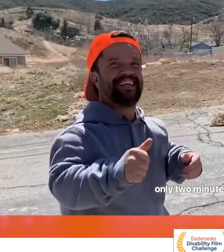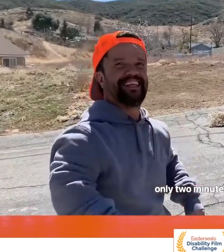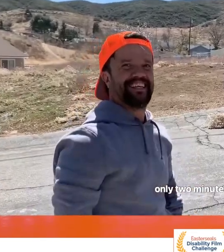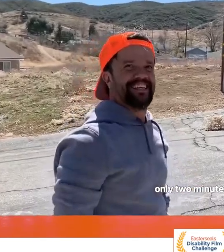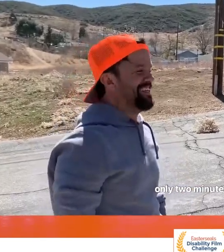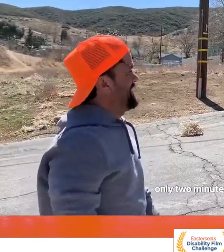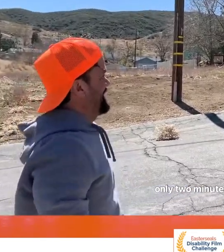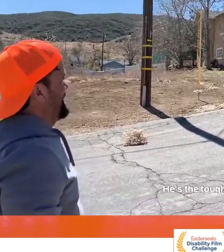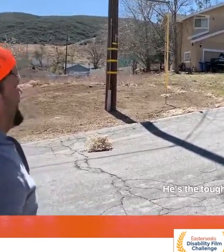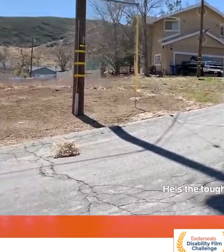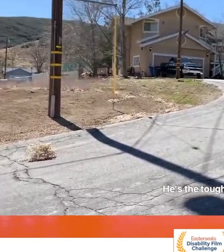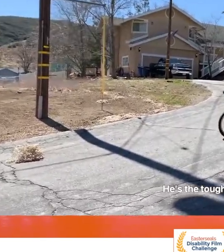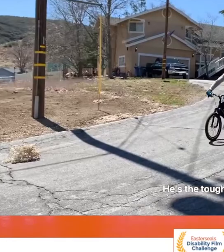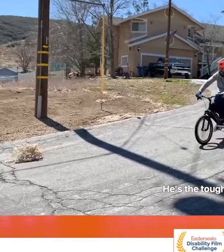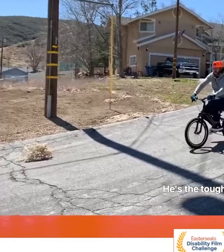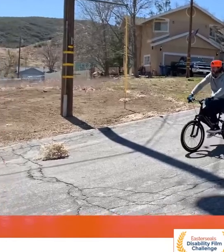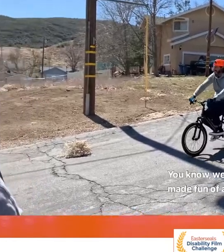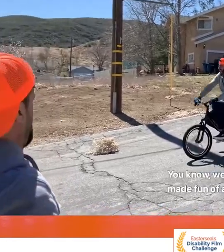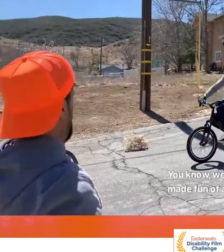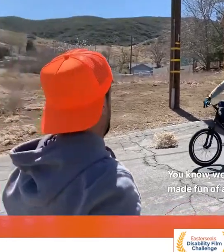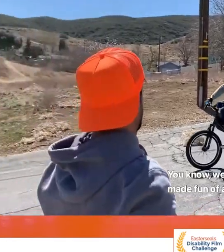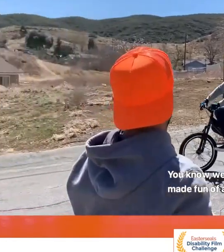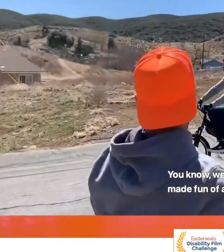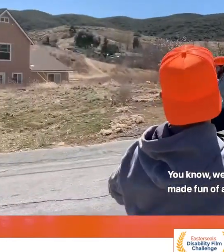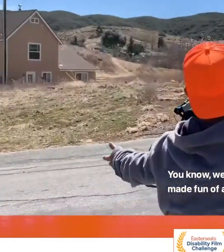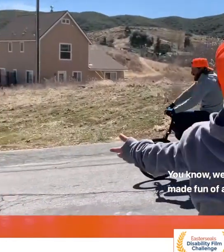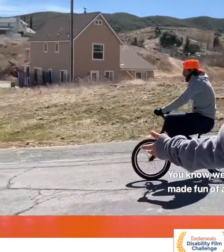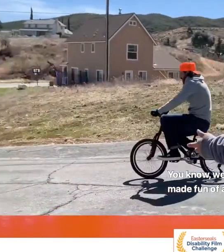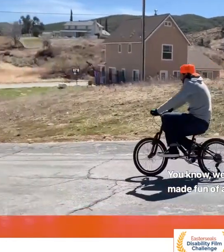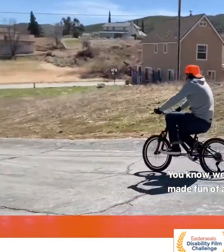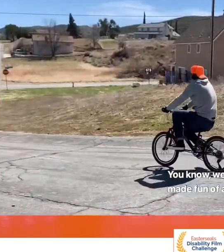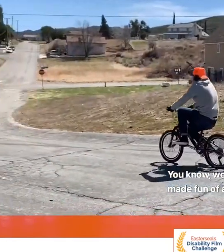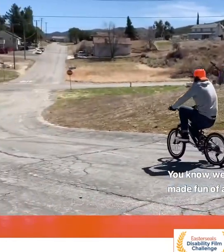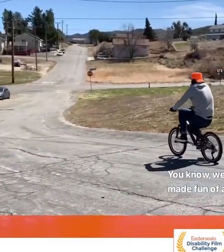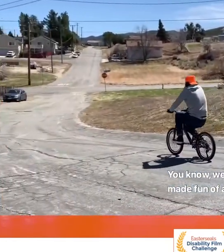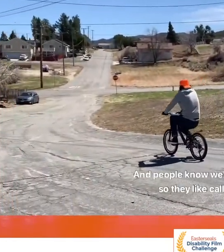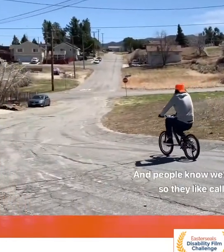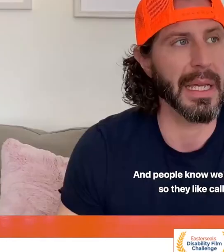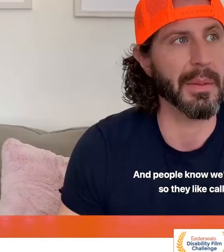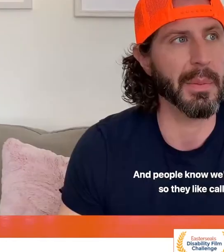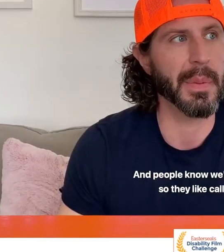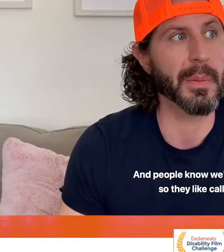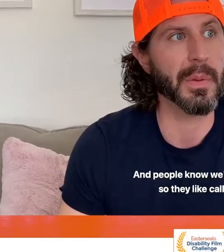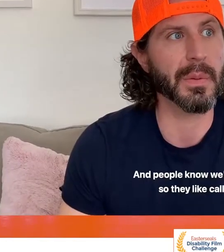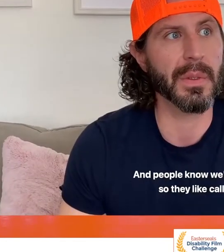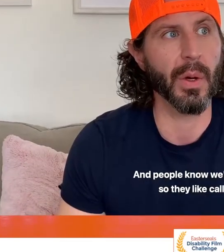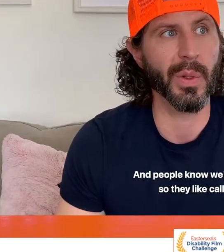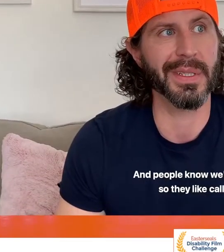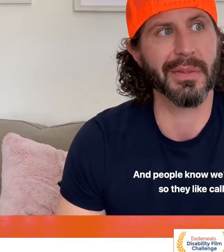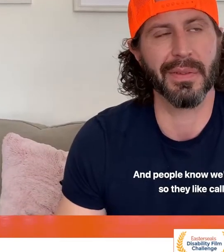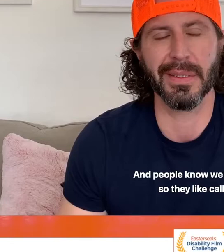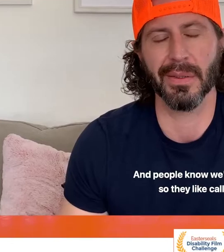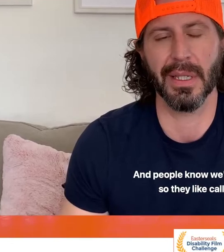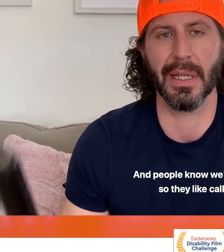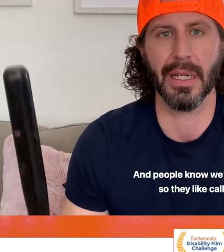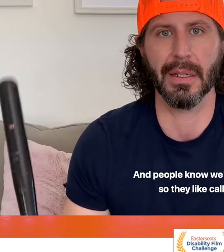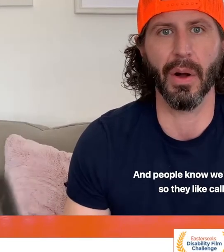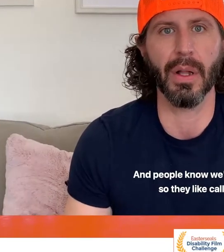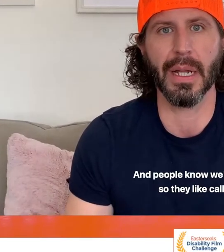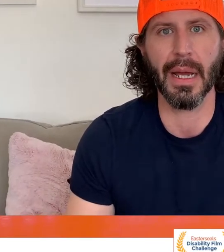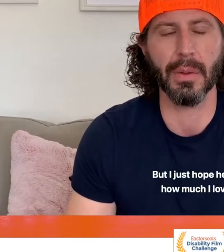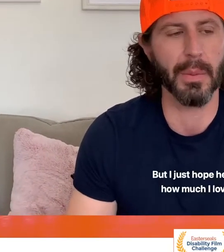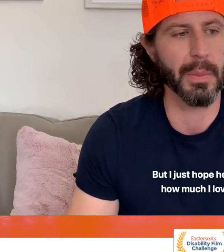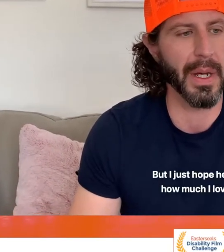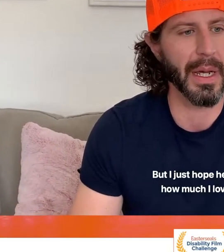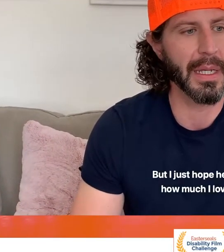minutes older. He's the tough one. You know, we get made fun of a lot and people know we're different, so they like